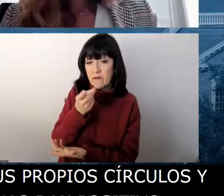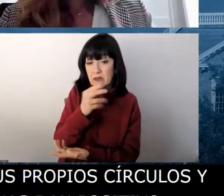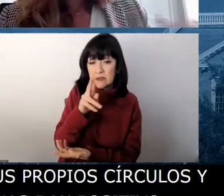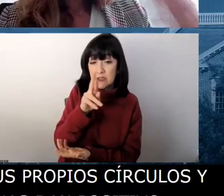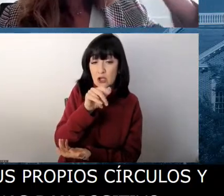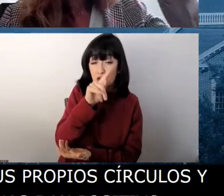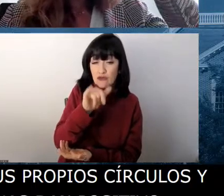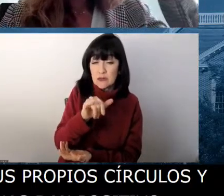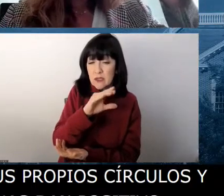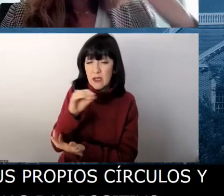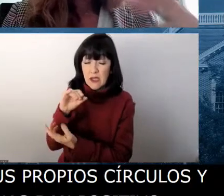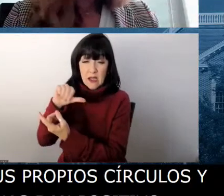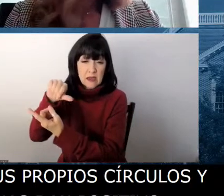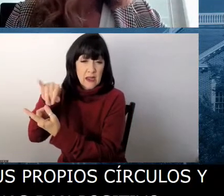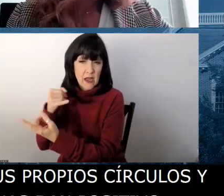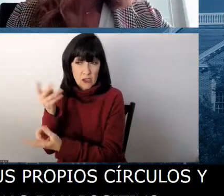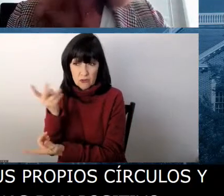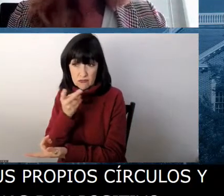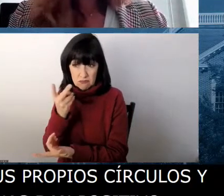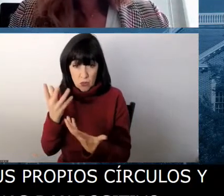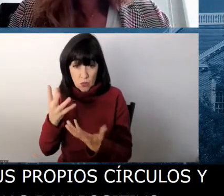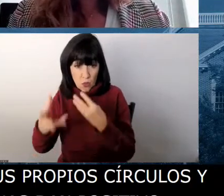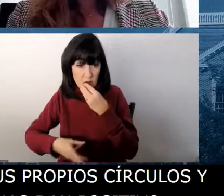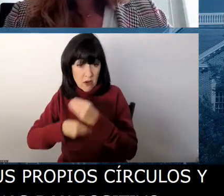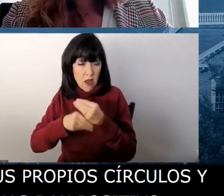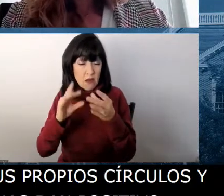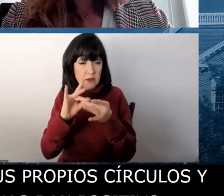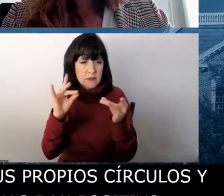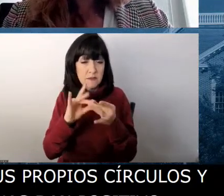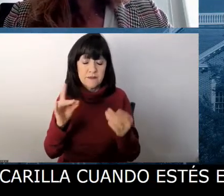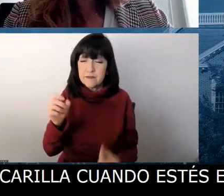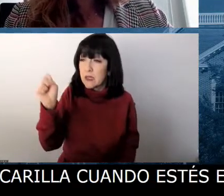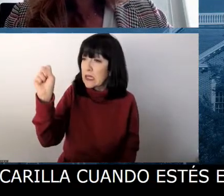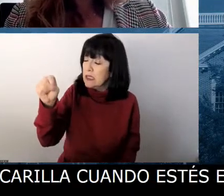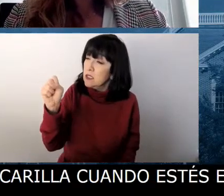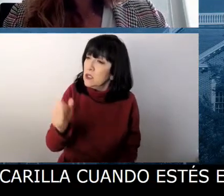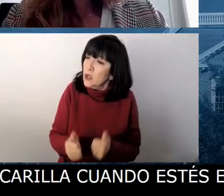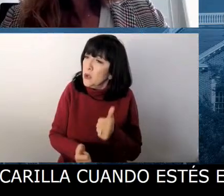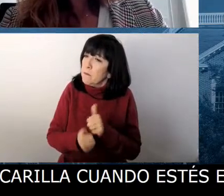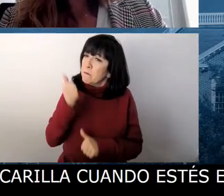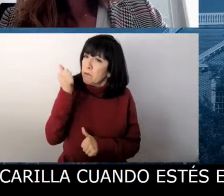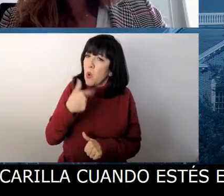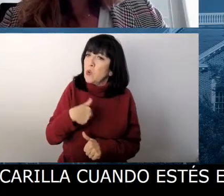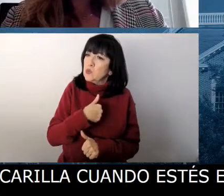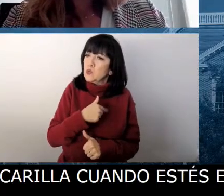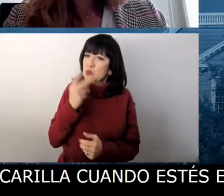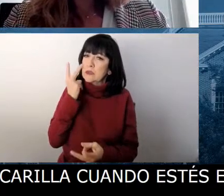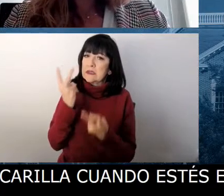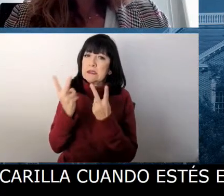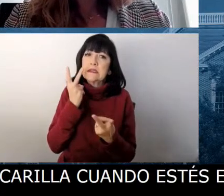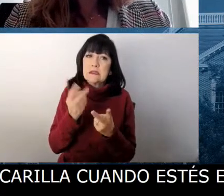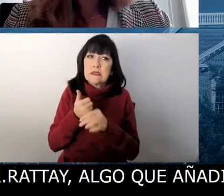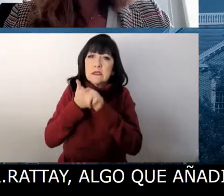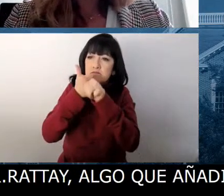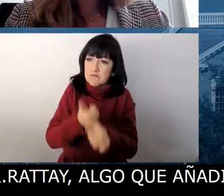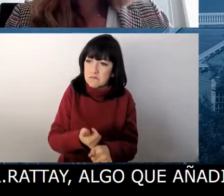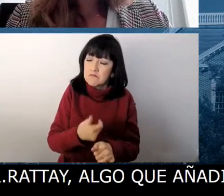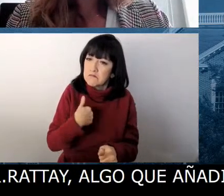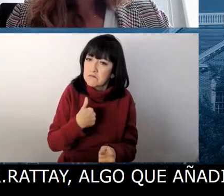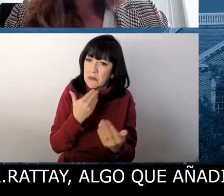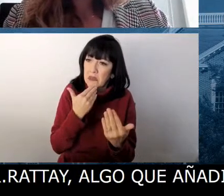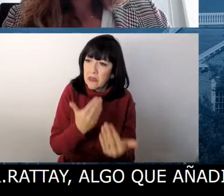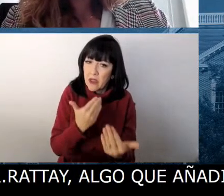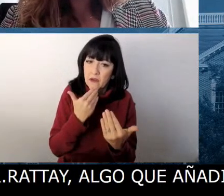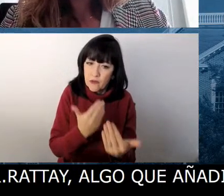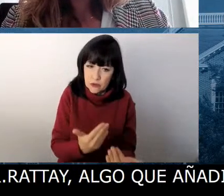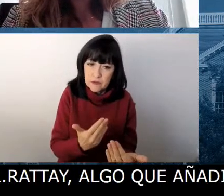Yeah, so for the most part, we're seeing good compliance and we're grateful to that. If there are concerns